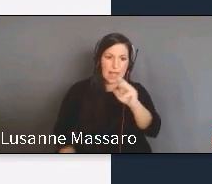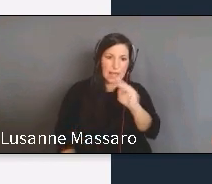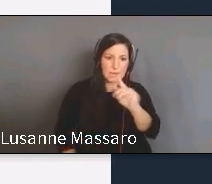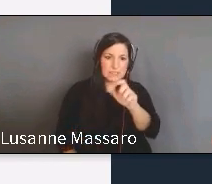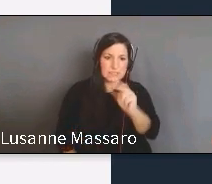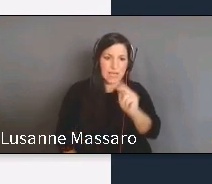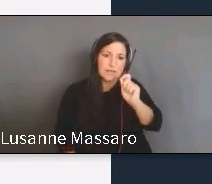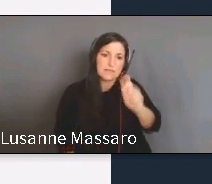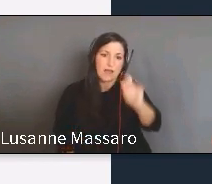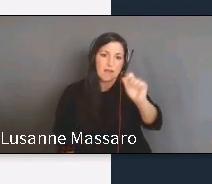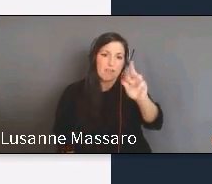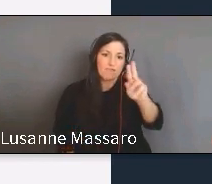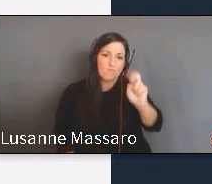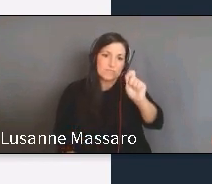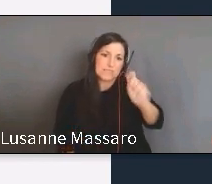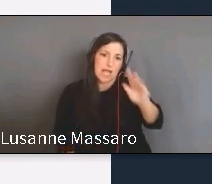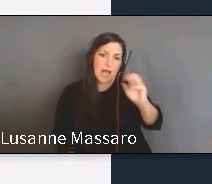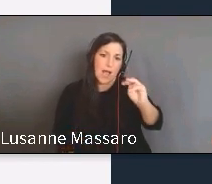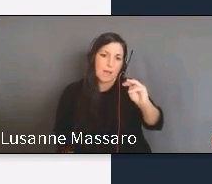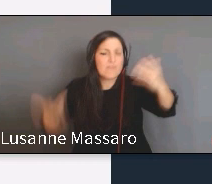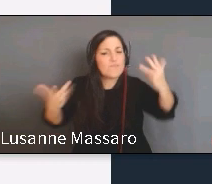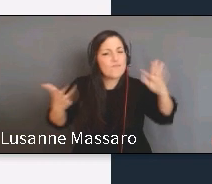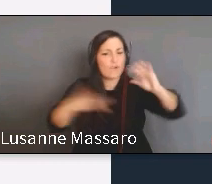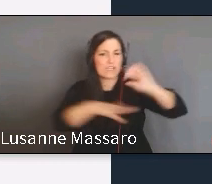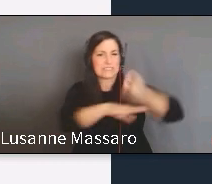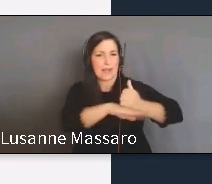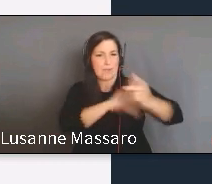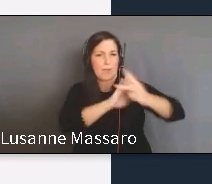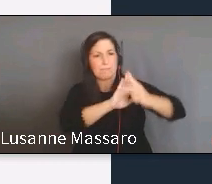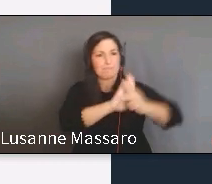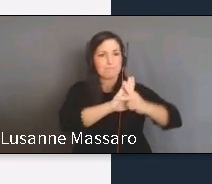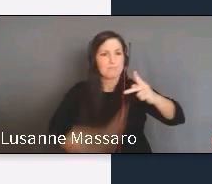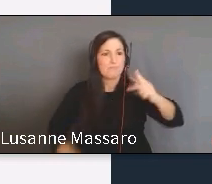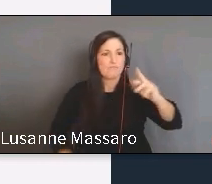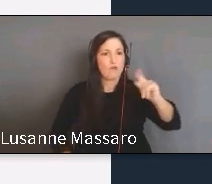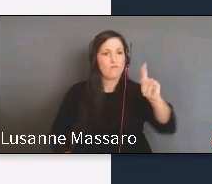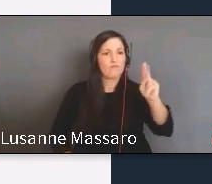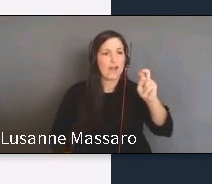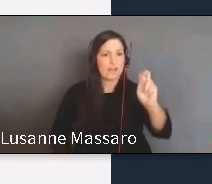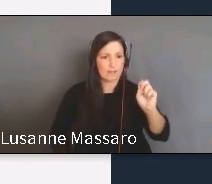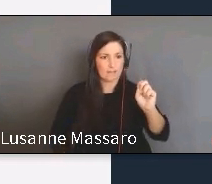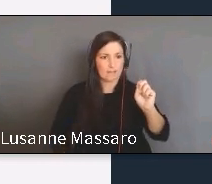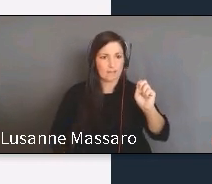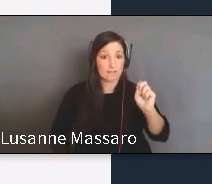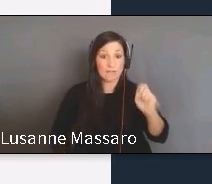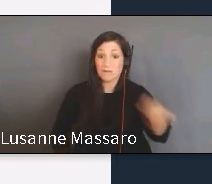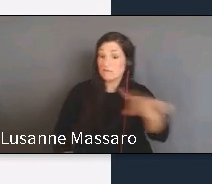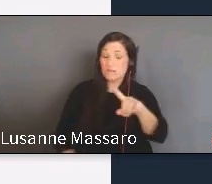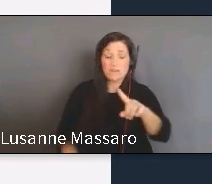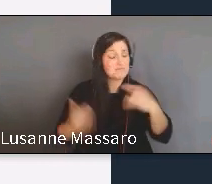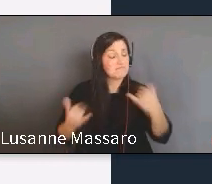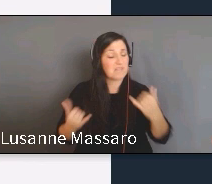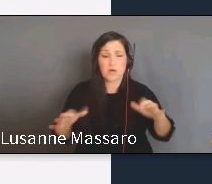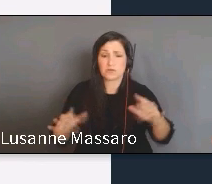amazon.force.com if you've already made a profile. But everyone, we want all of you guys, you can do it right now. We encourage it. Go ahead and take your